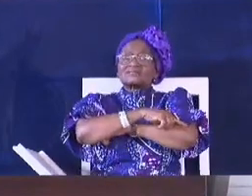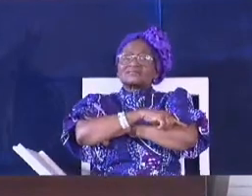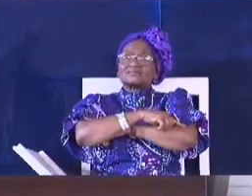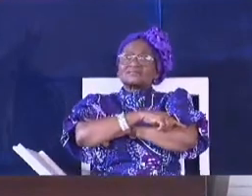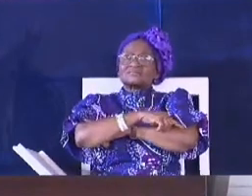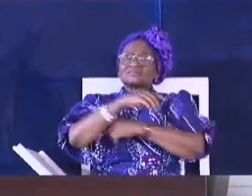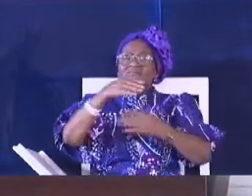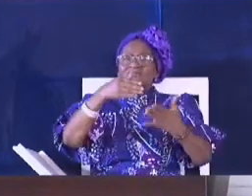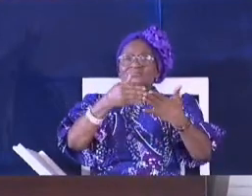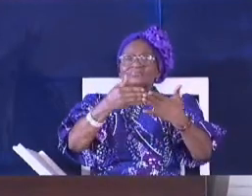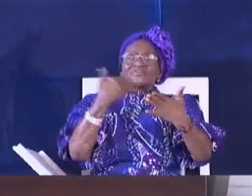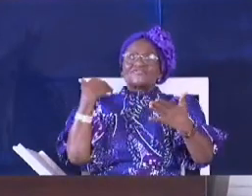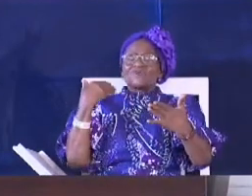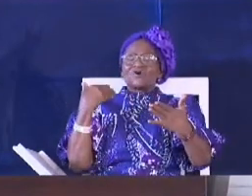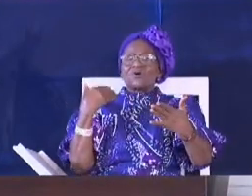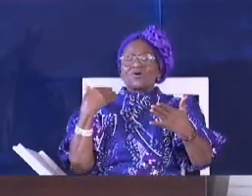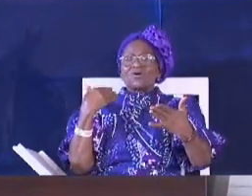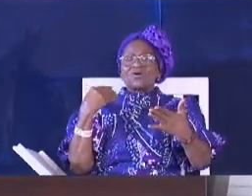before